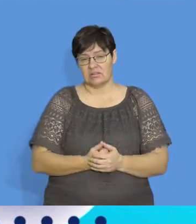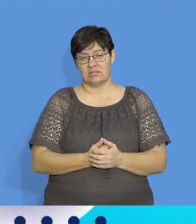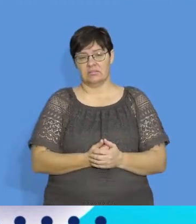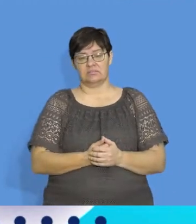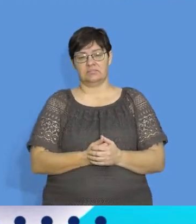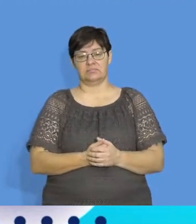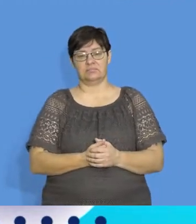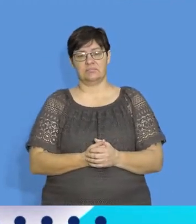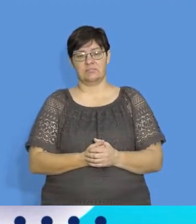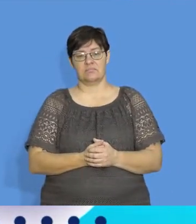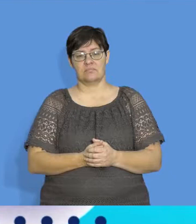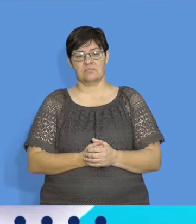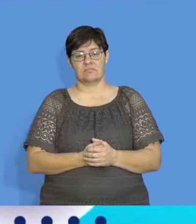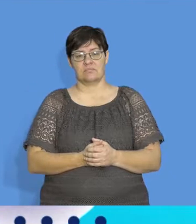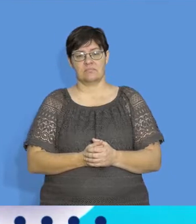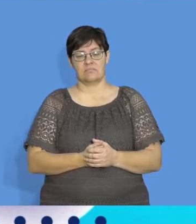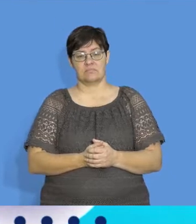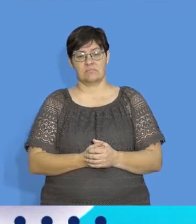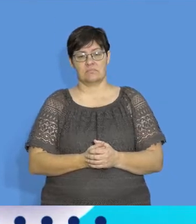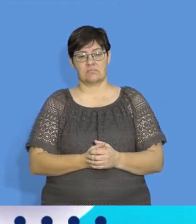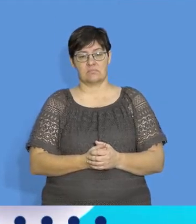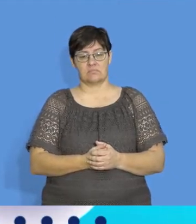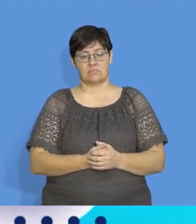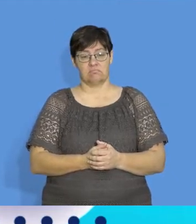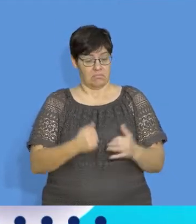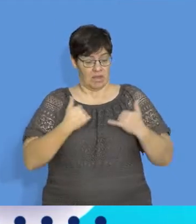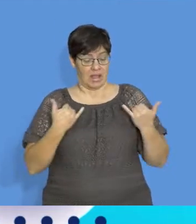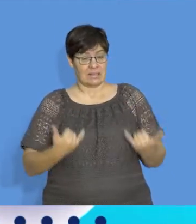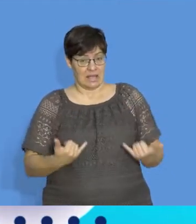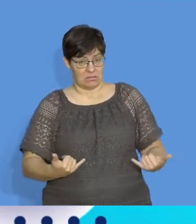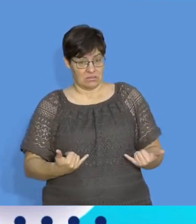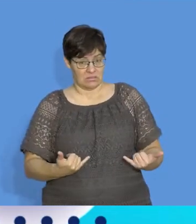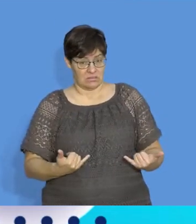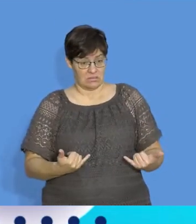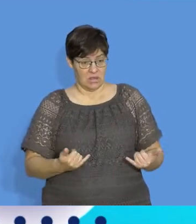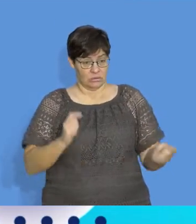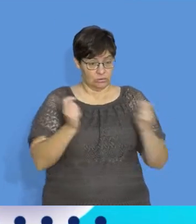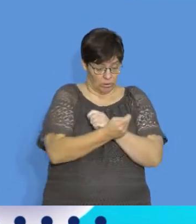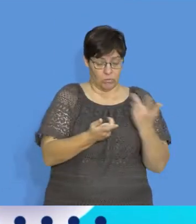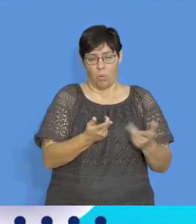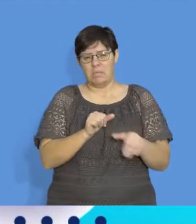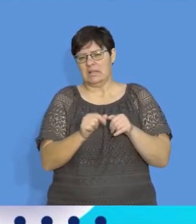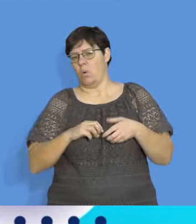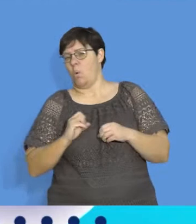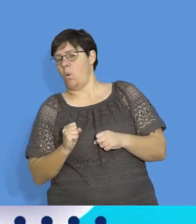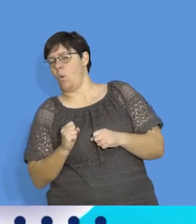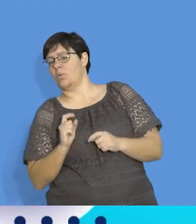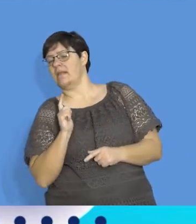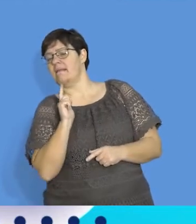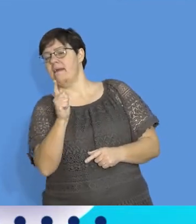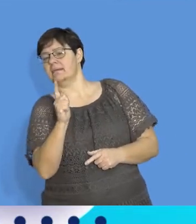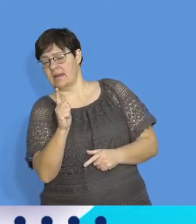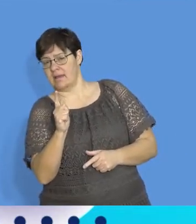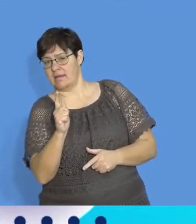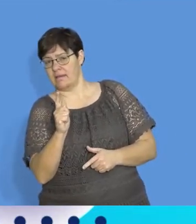and do I exchange my currency now or do I exchange in future? We know at some point the